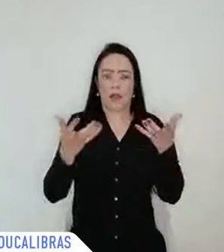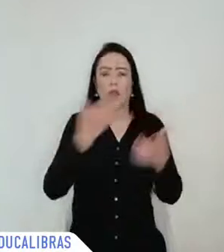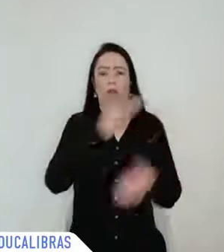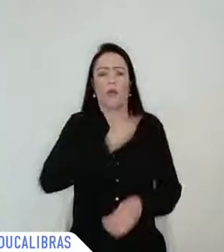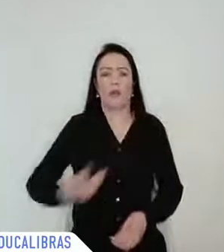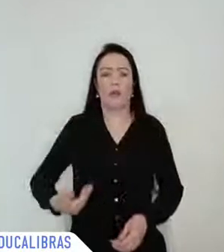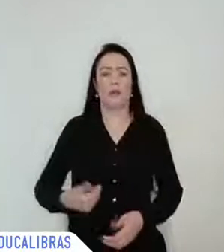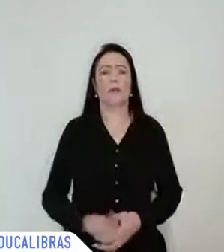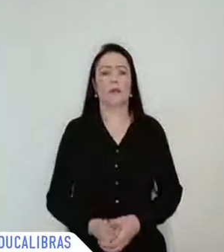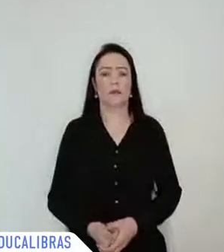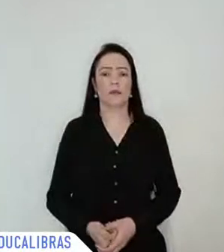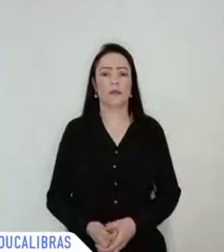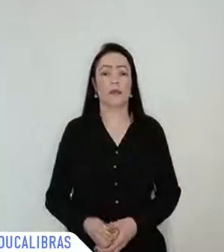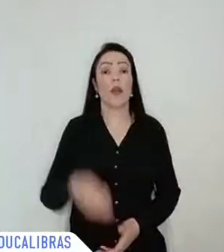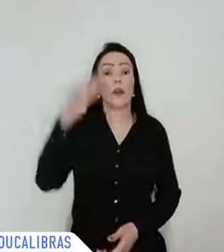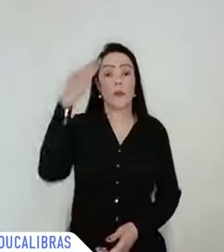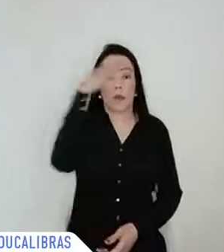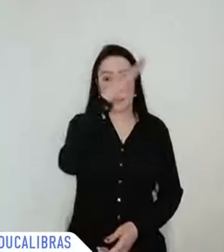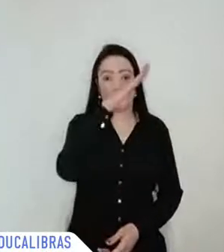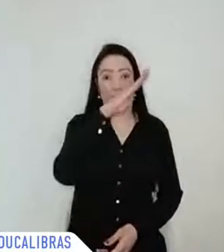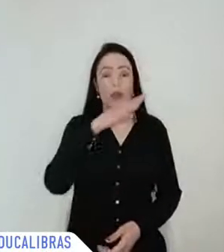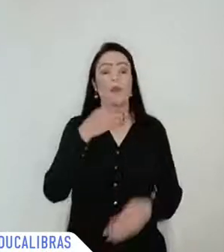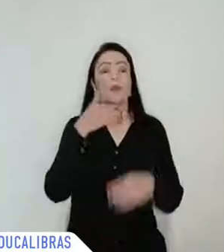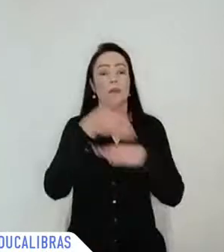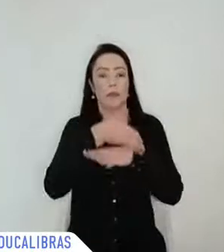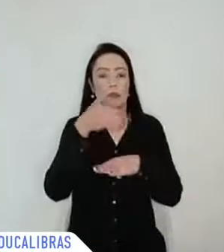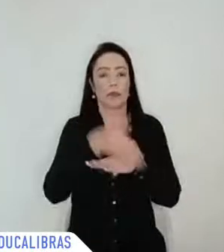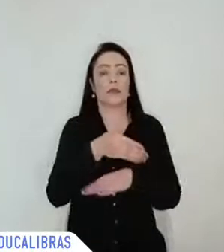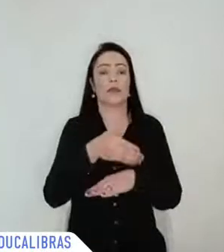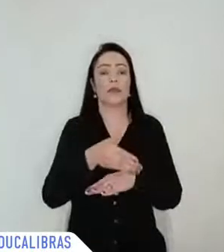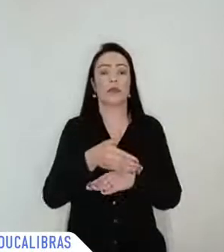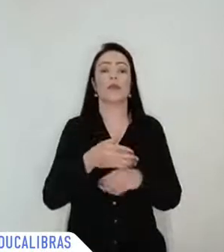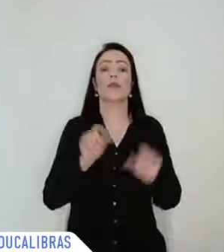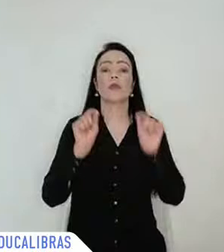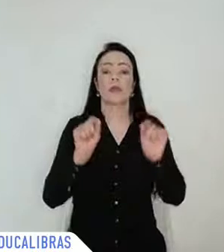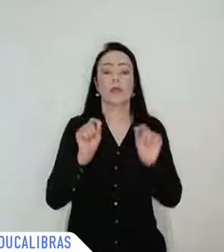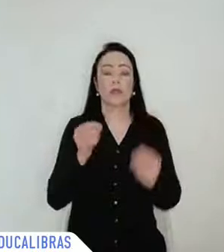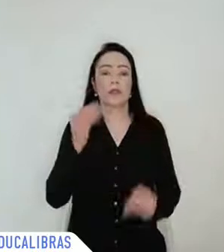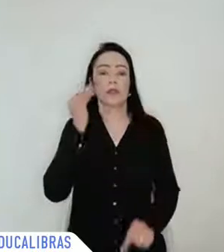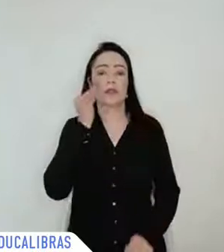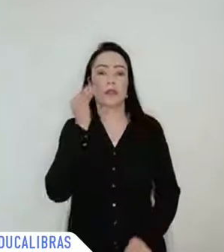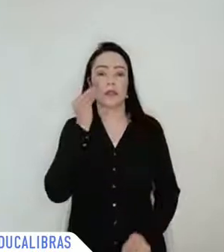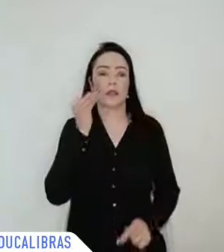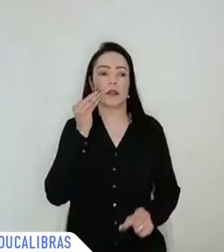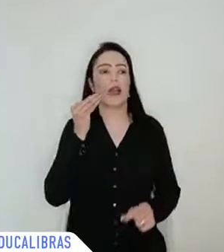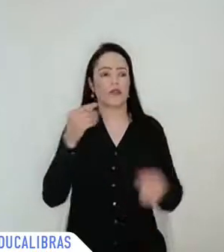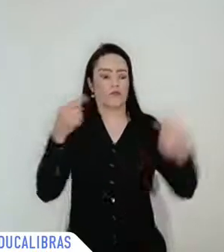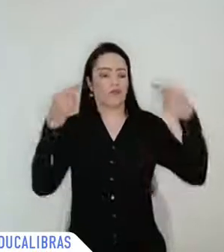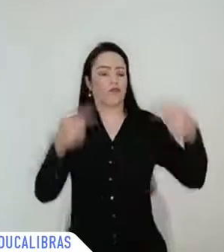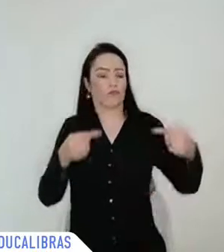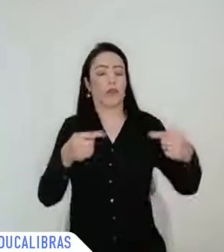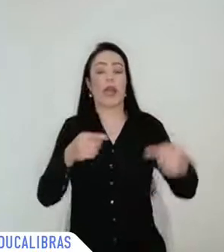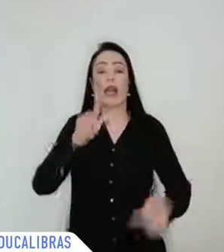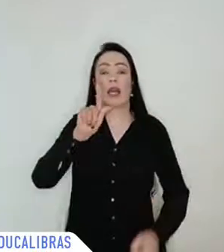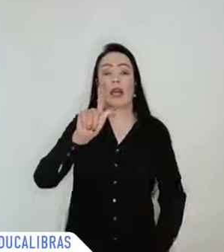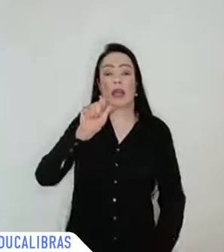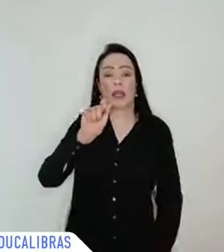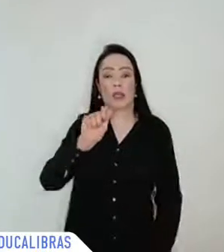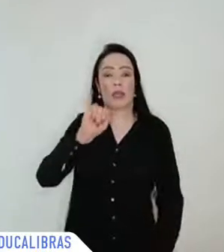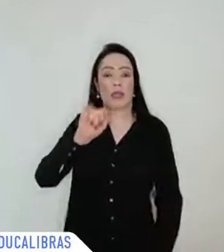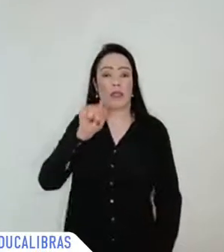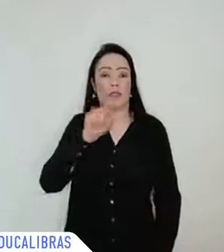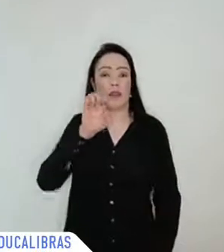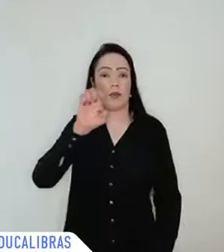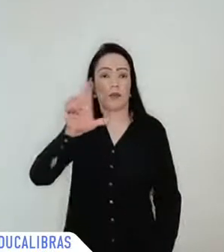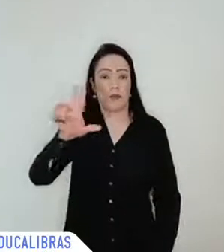politics history starts when we finally started working with our democracy.